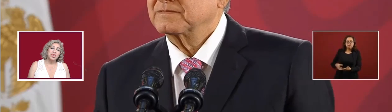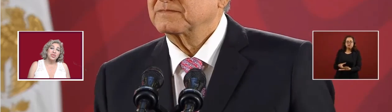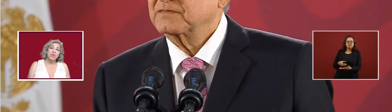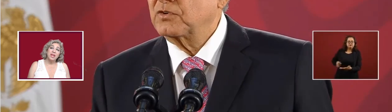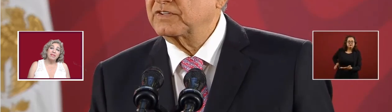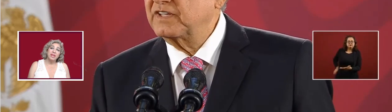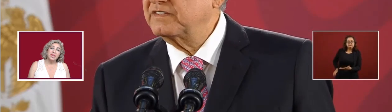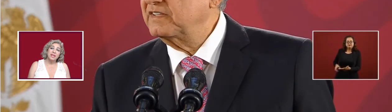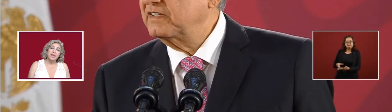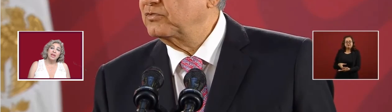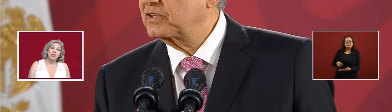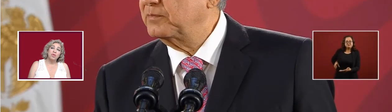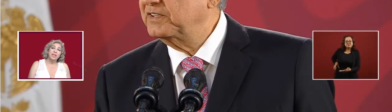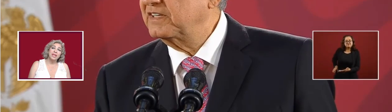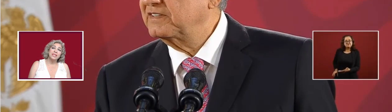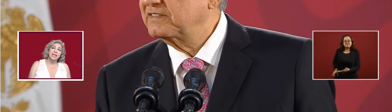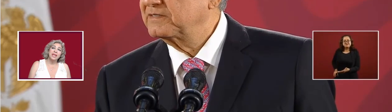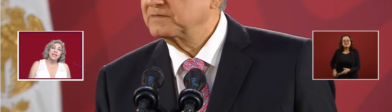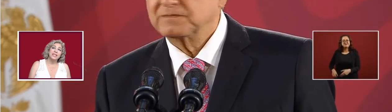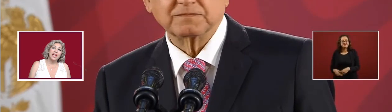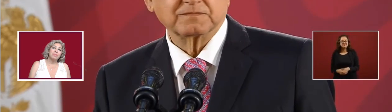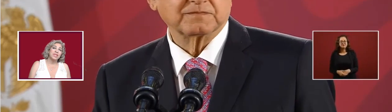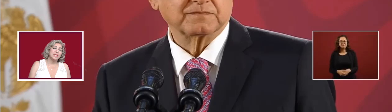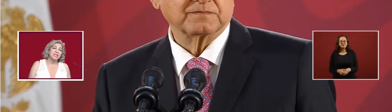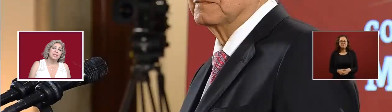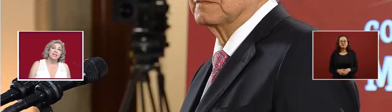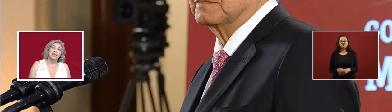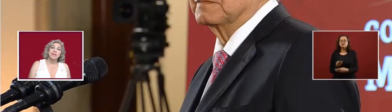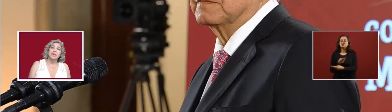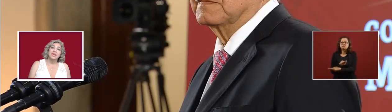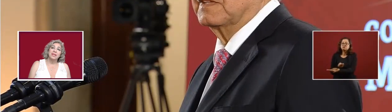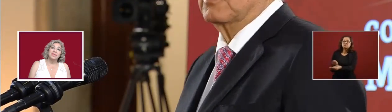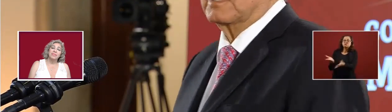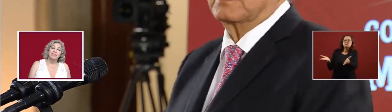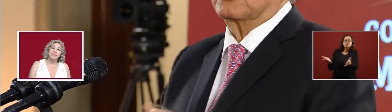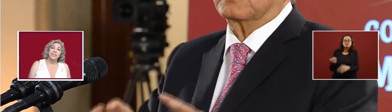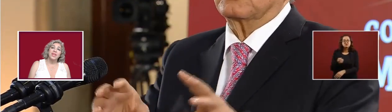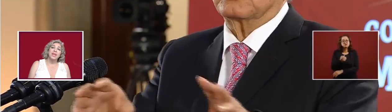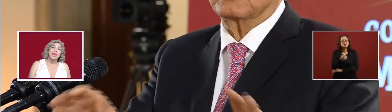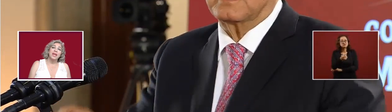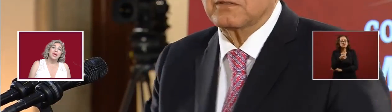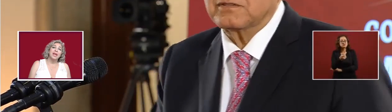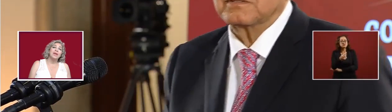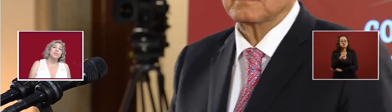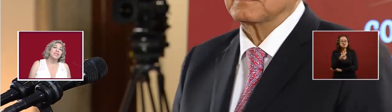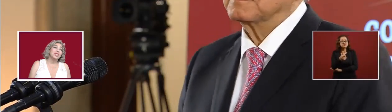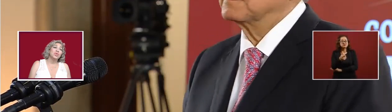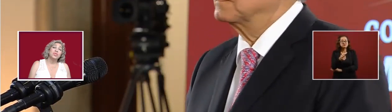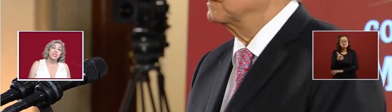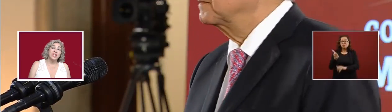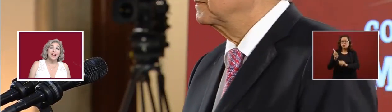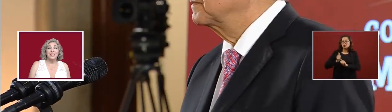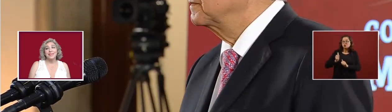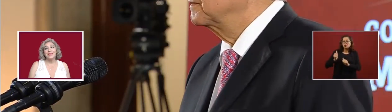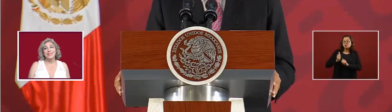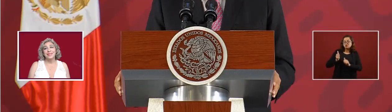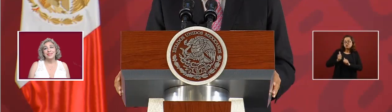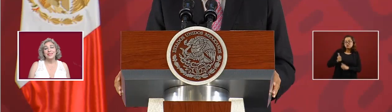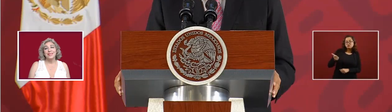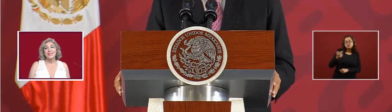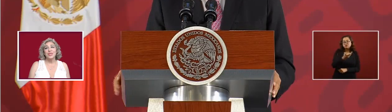taken the majority of it Cortez and his captain and what the soldiers got